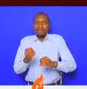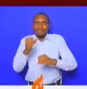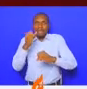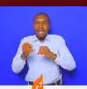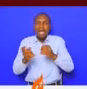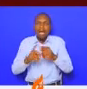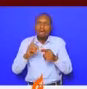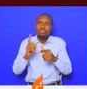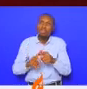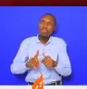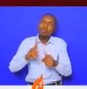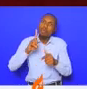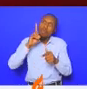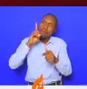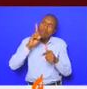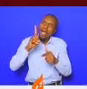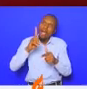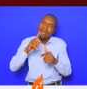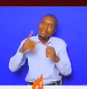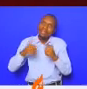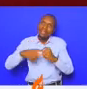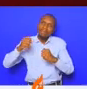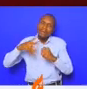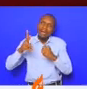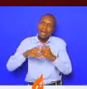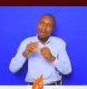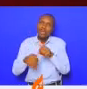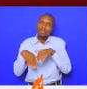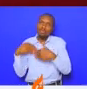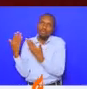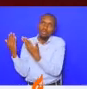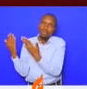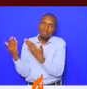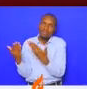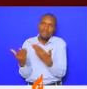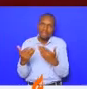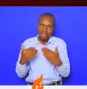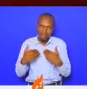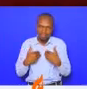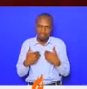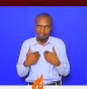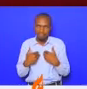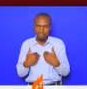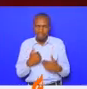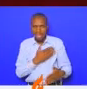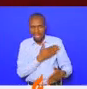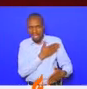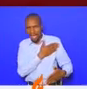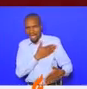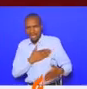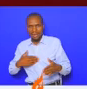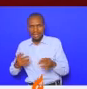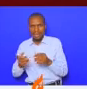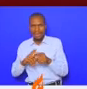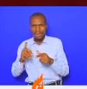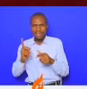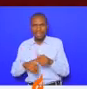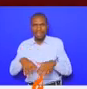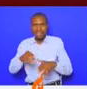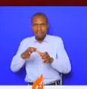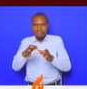for 6th September, which was inviting the Department of Roads, Agriculture, Livestock, PSM,